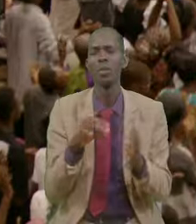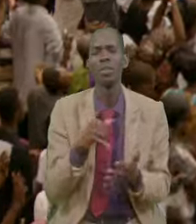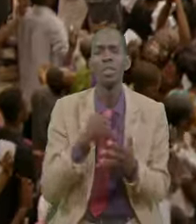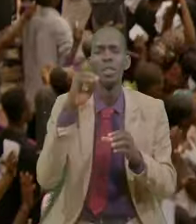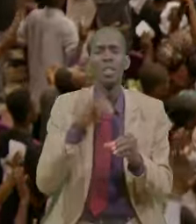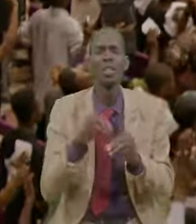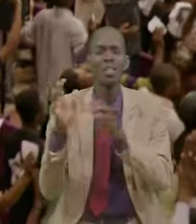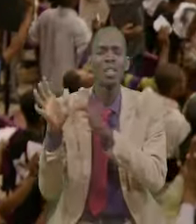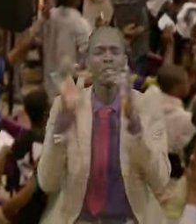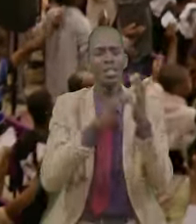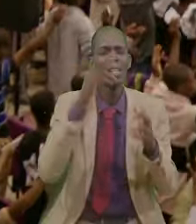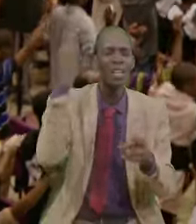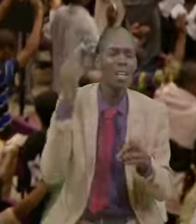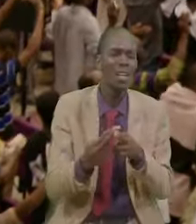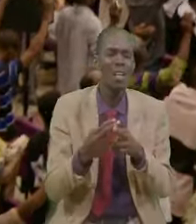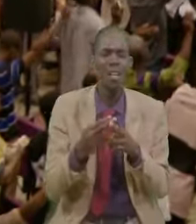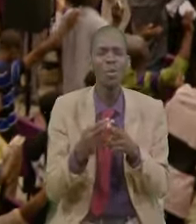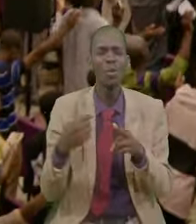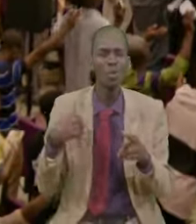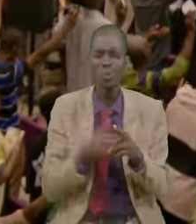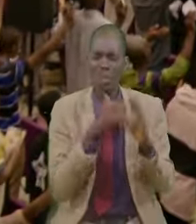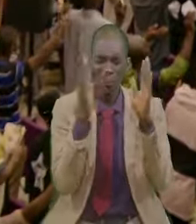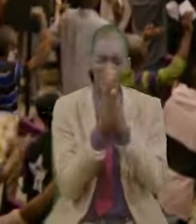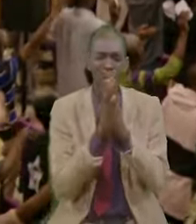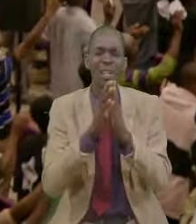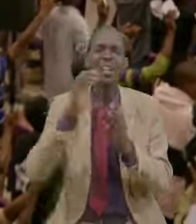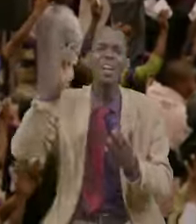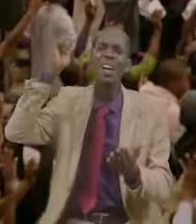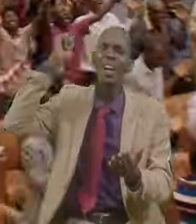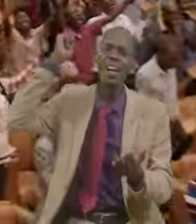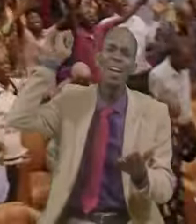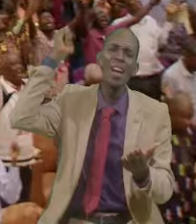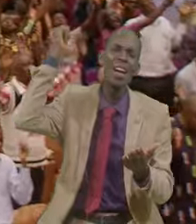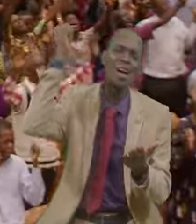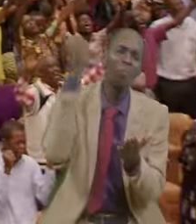In Jesus' name we pray.